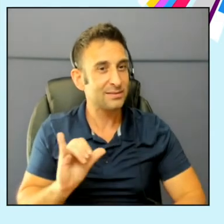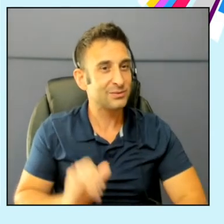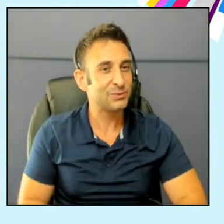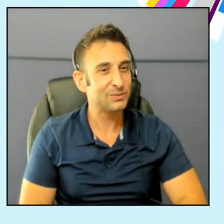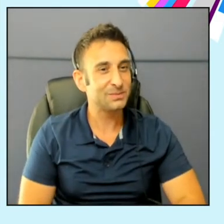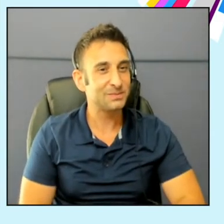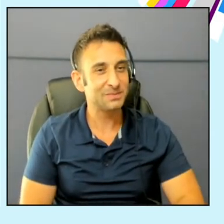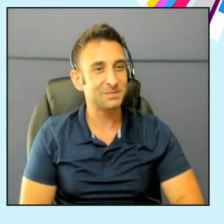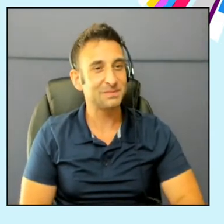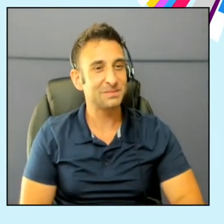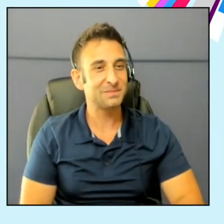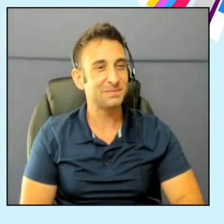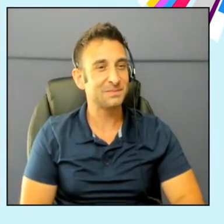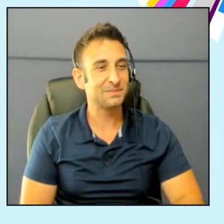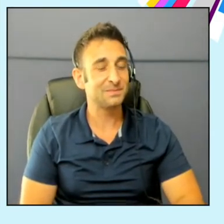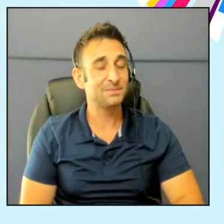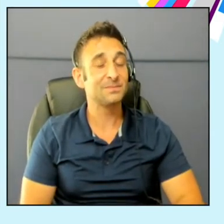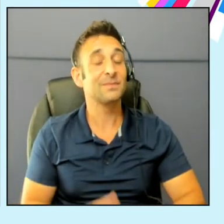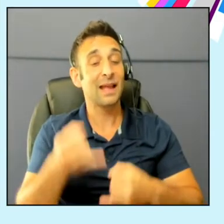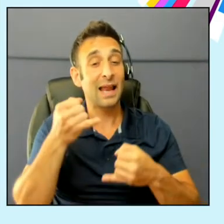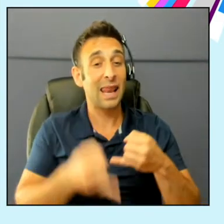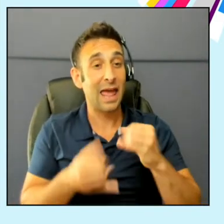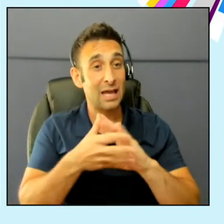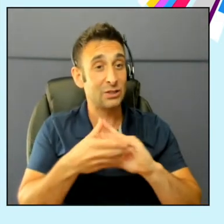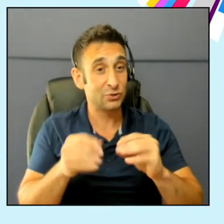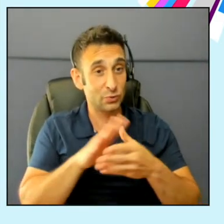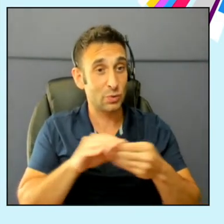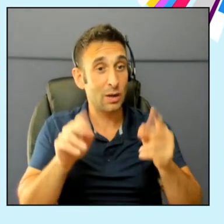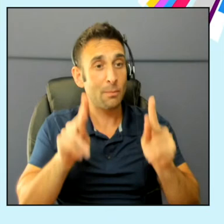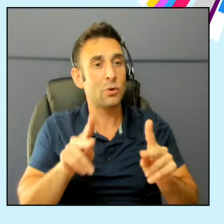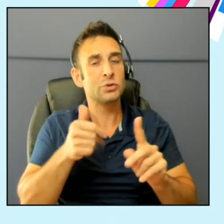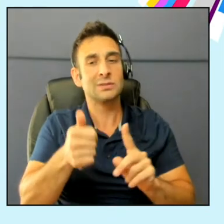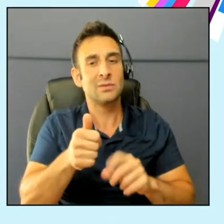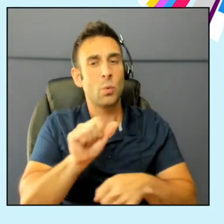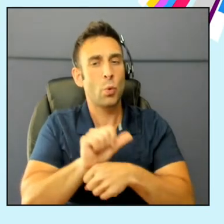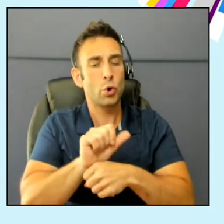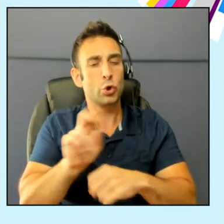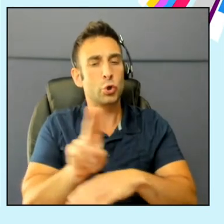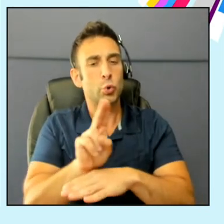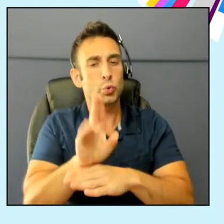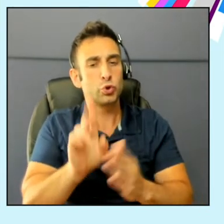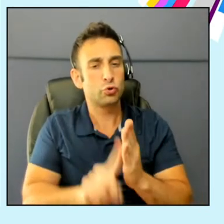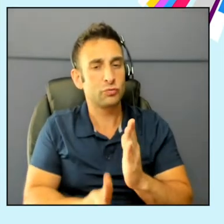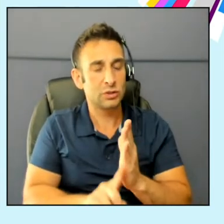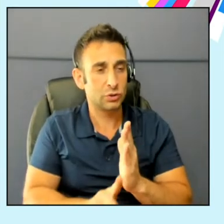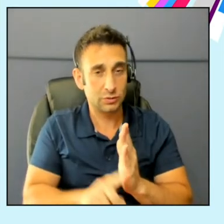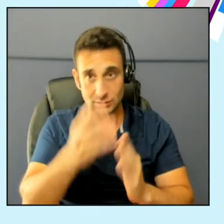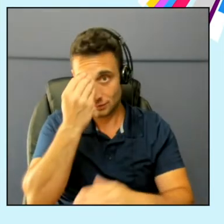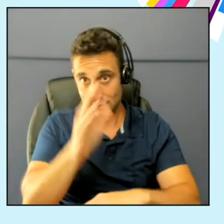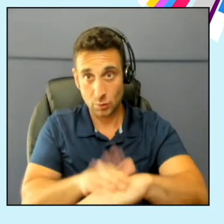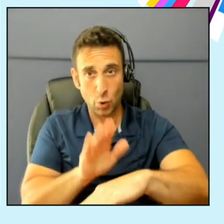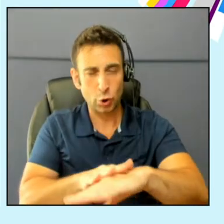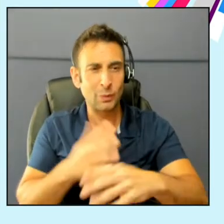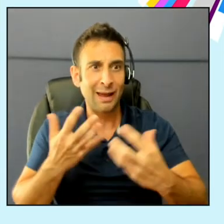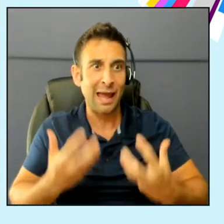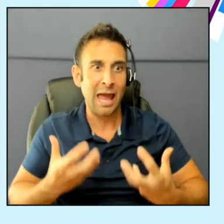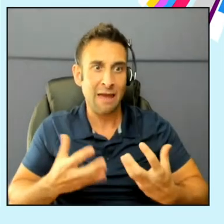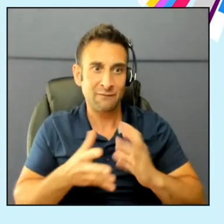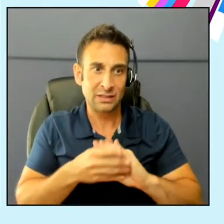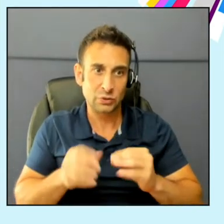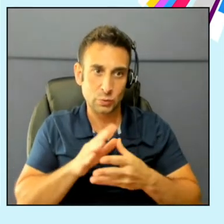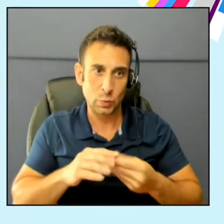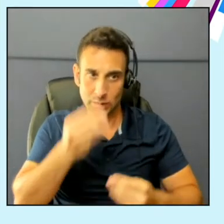So this last story, it comes from somebody who works in user research here at Xbox. I have to warn you, this story is a little bit heavy, and there are